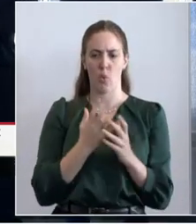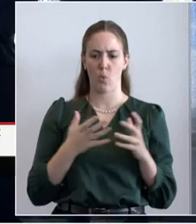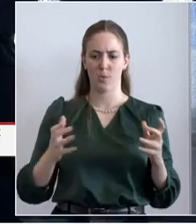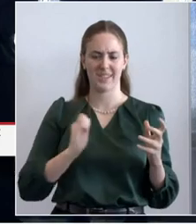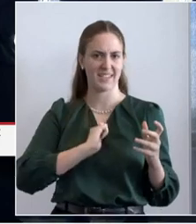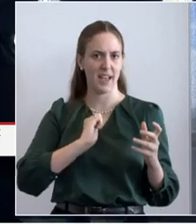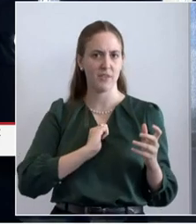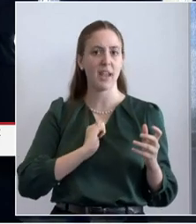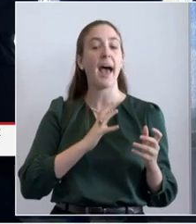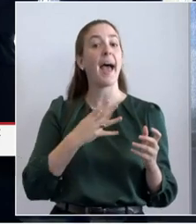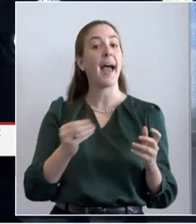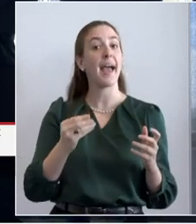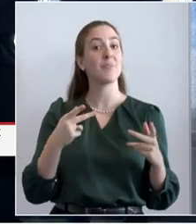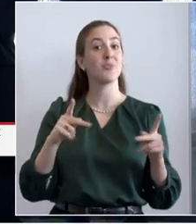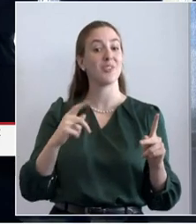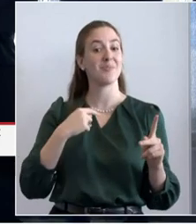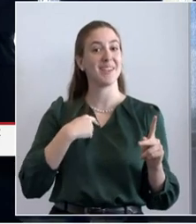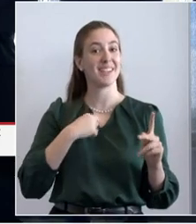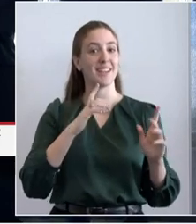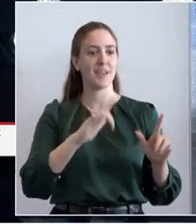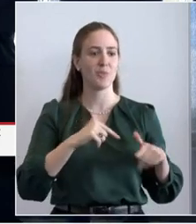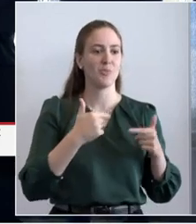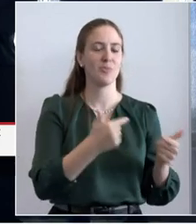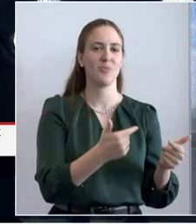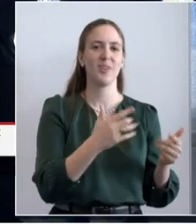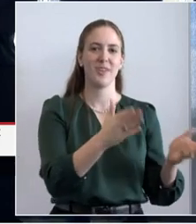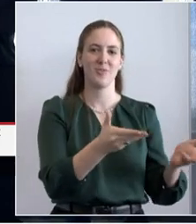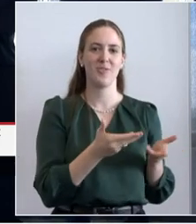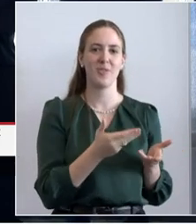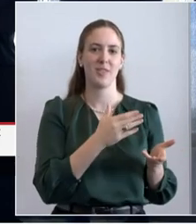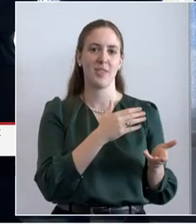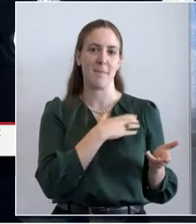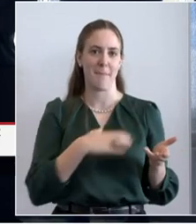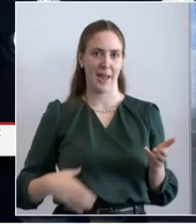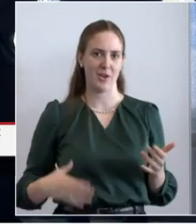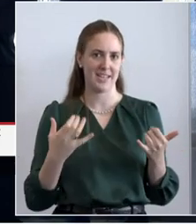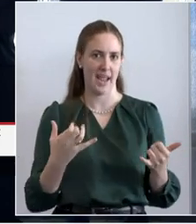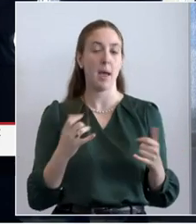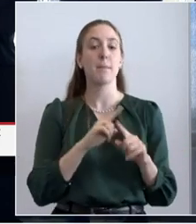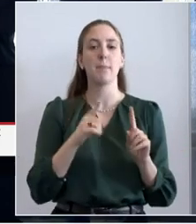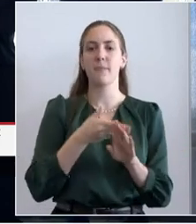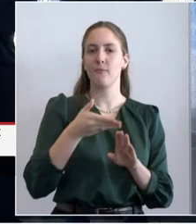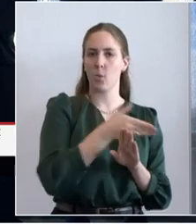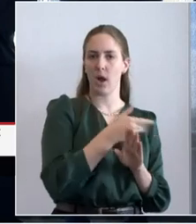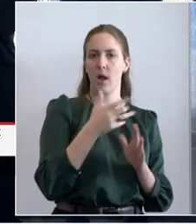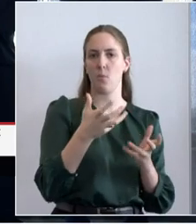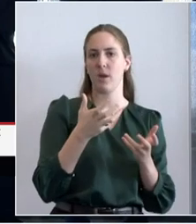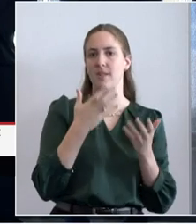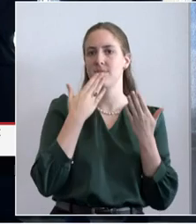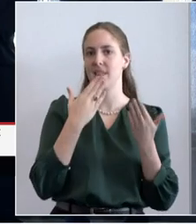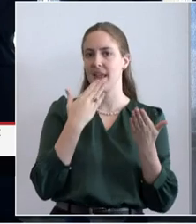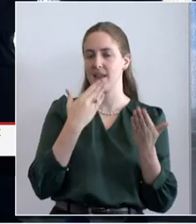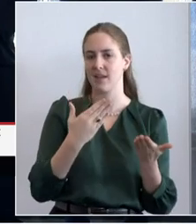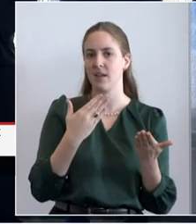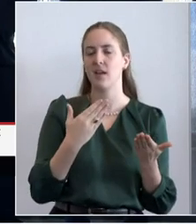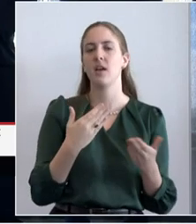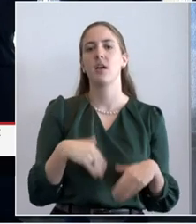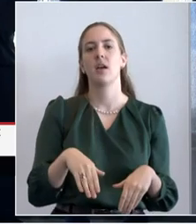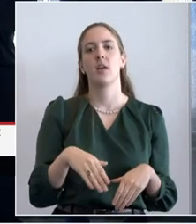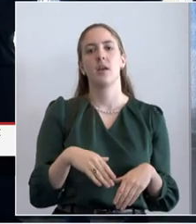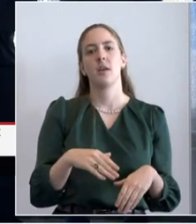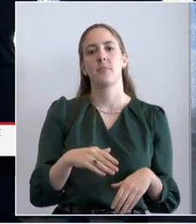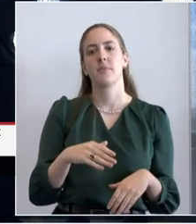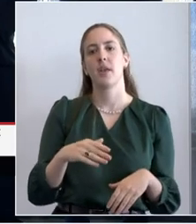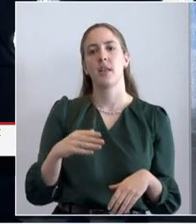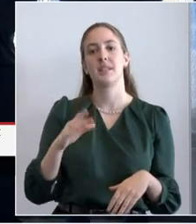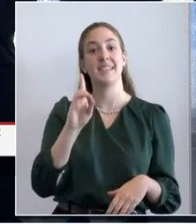me to introduce the mayor today. But before I introduce Mayor Bowser, I would like to thank Mayor, the Councilmember